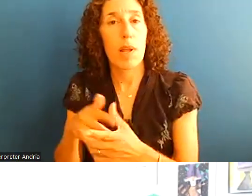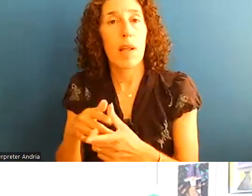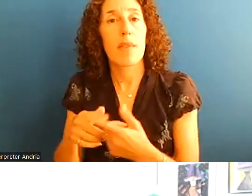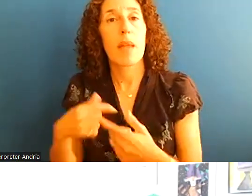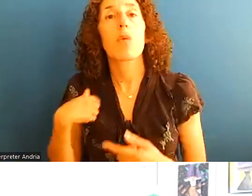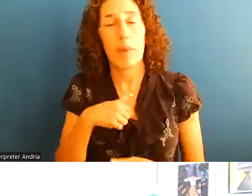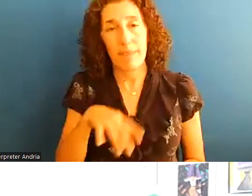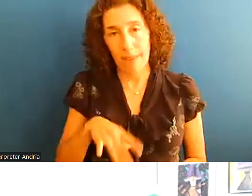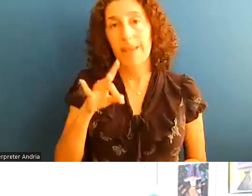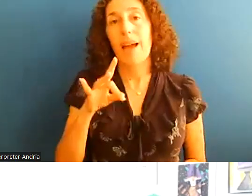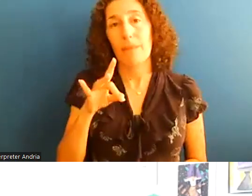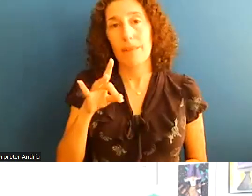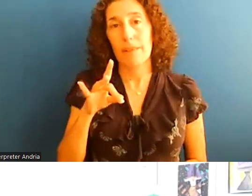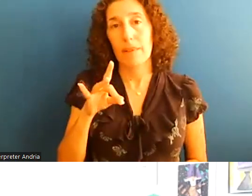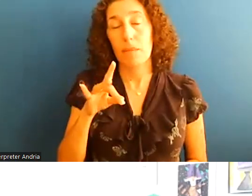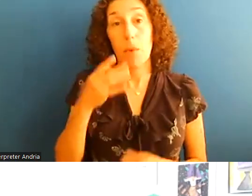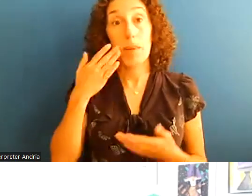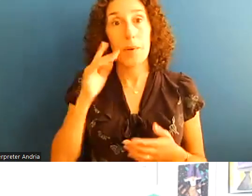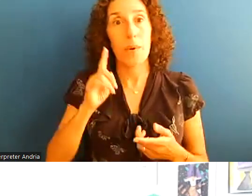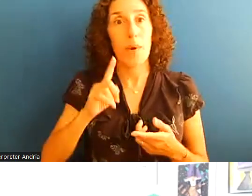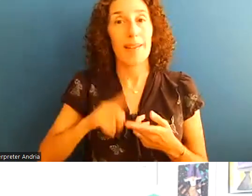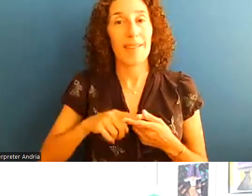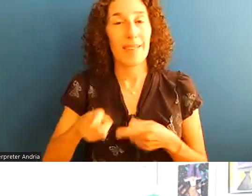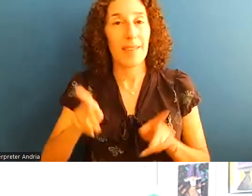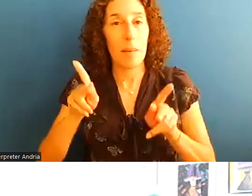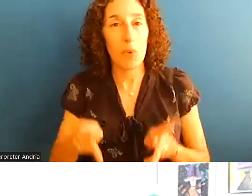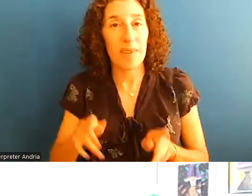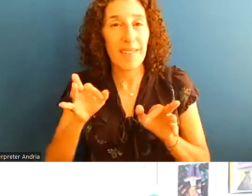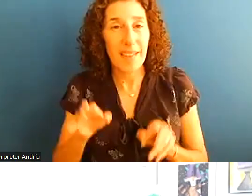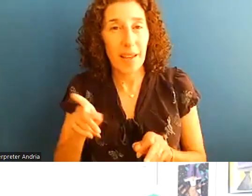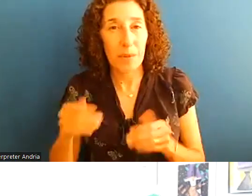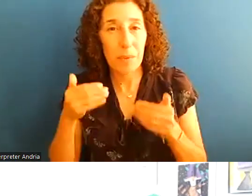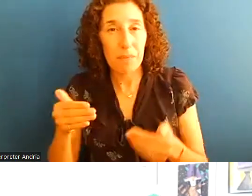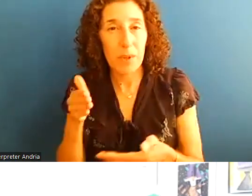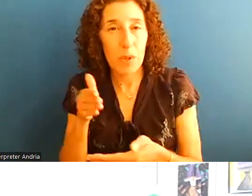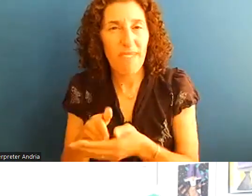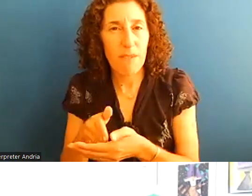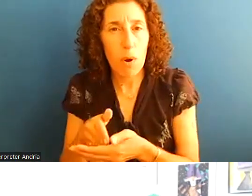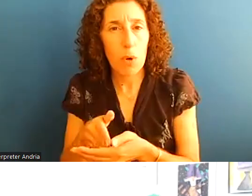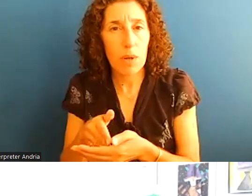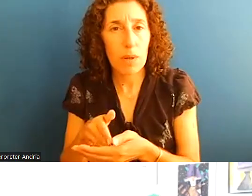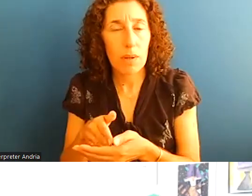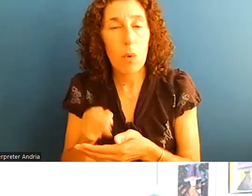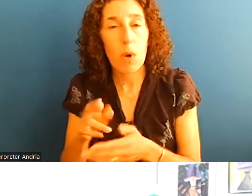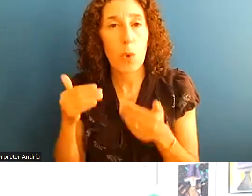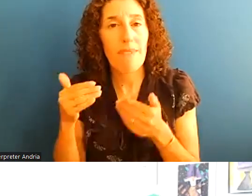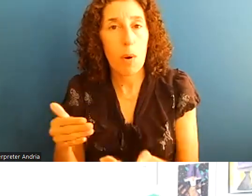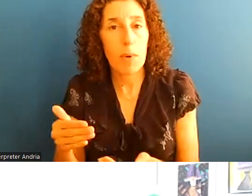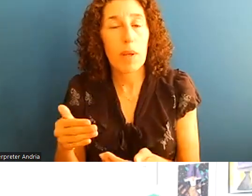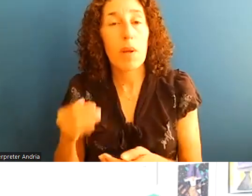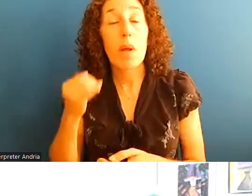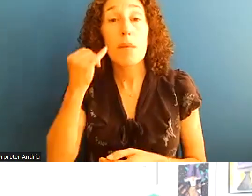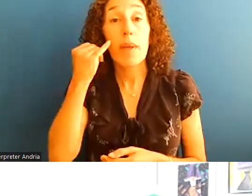there could be the emphasis on the fact that the exam would remain anonymous until they're ready to